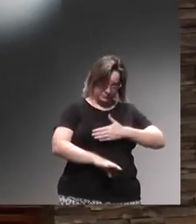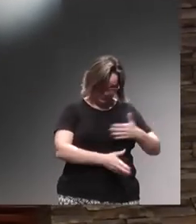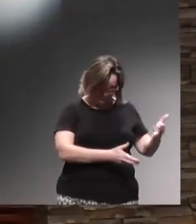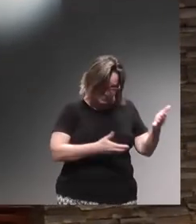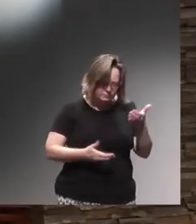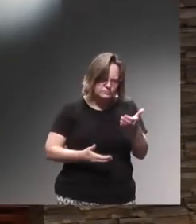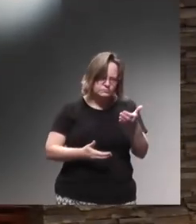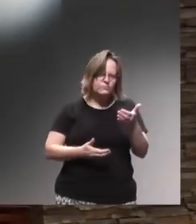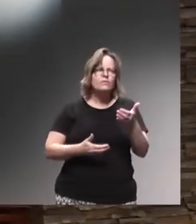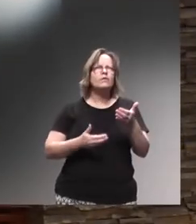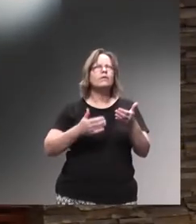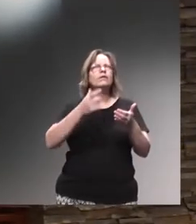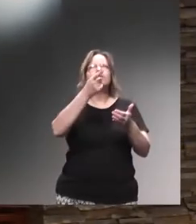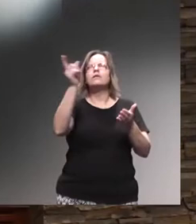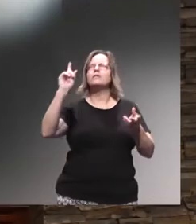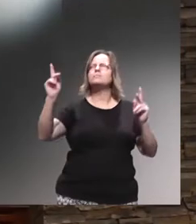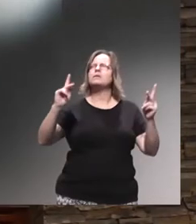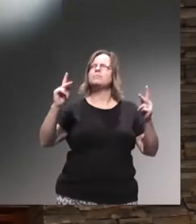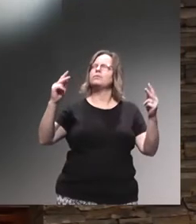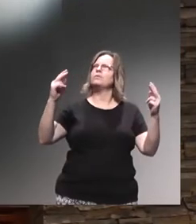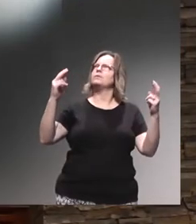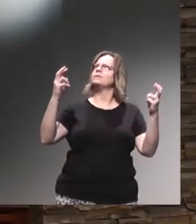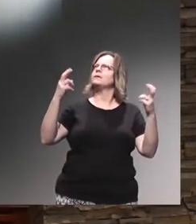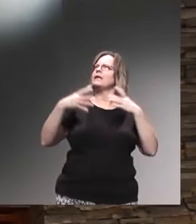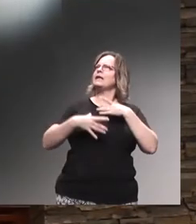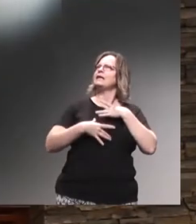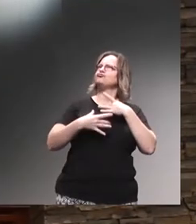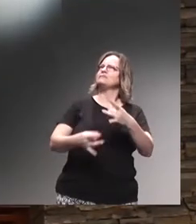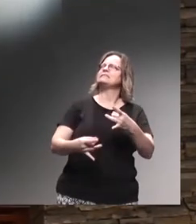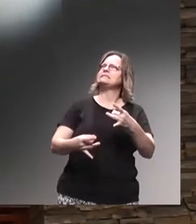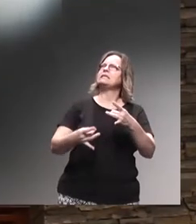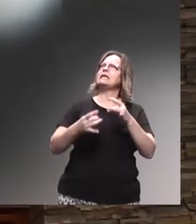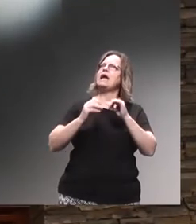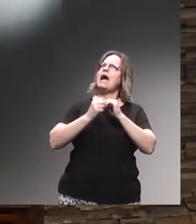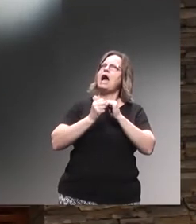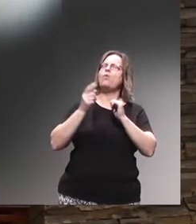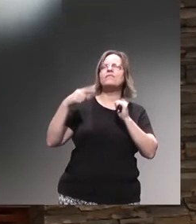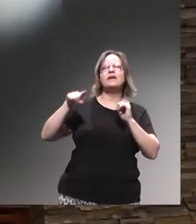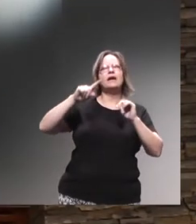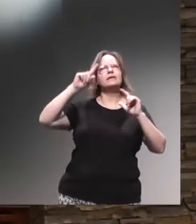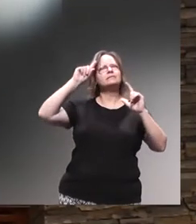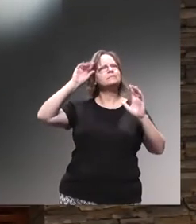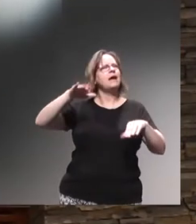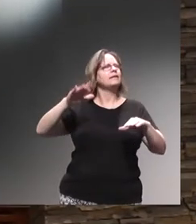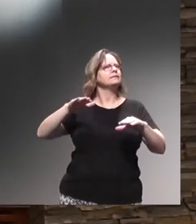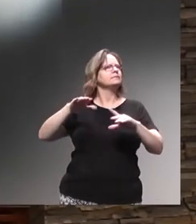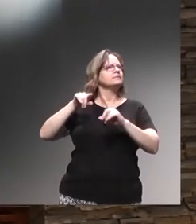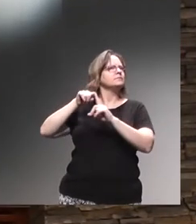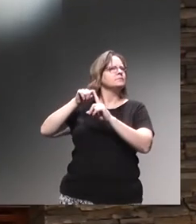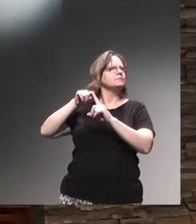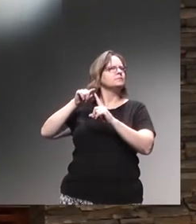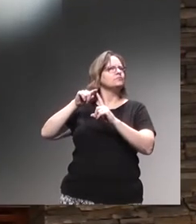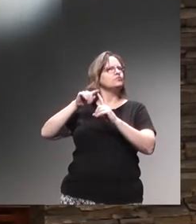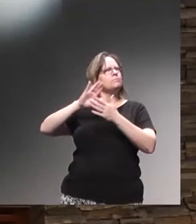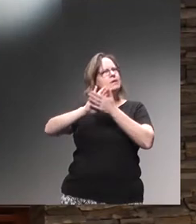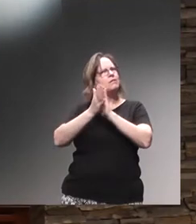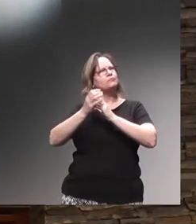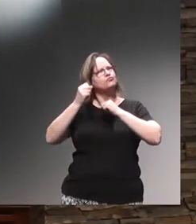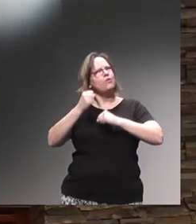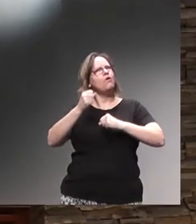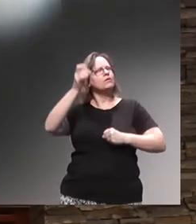was this interesting view of what was expected of him as a strong individual and how to raise a strong child.